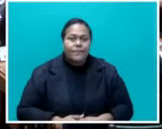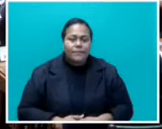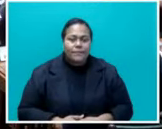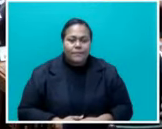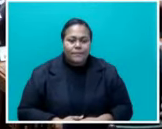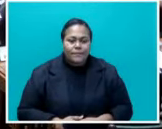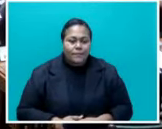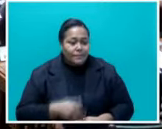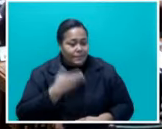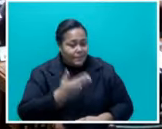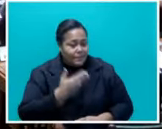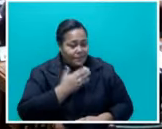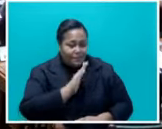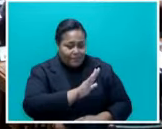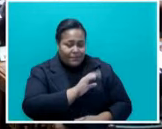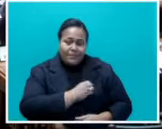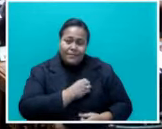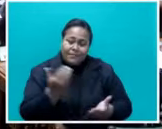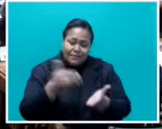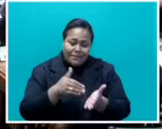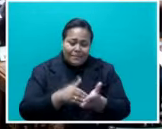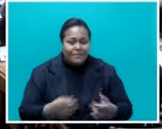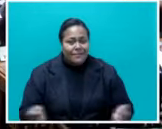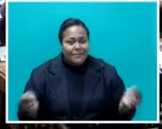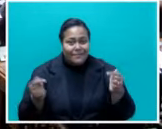his contribution to debate. Honourable